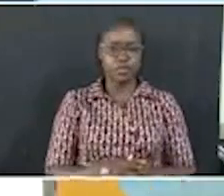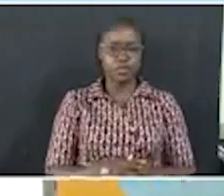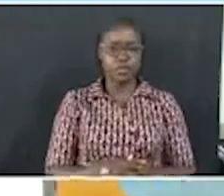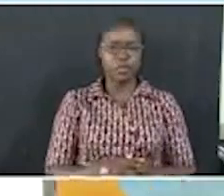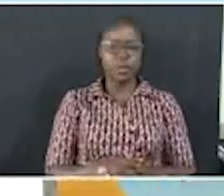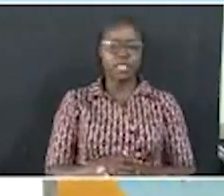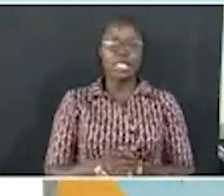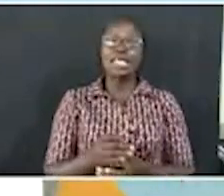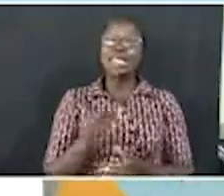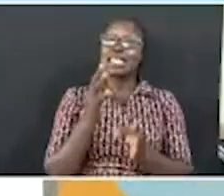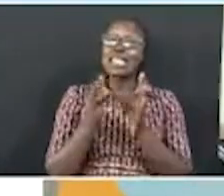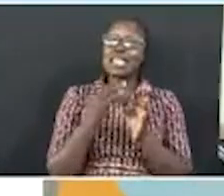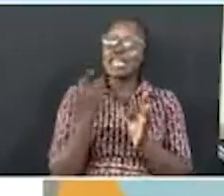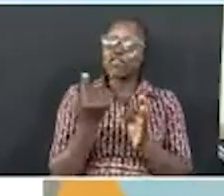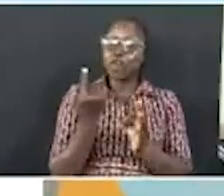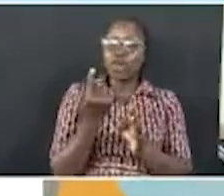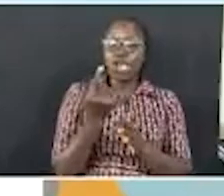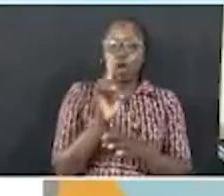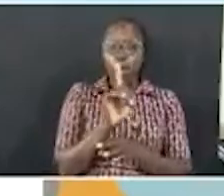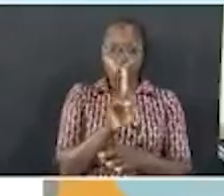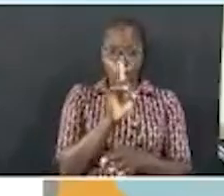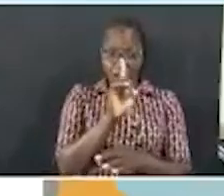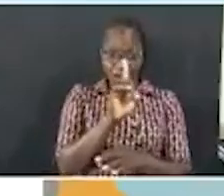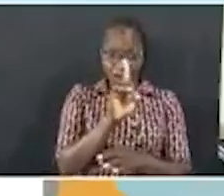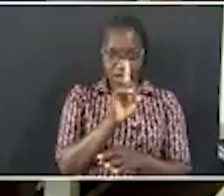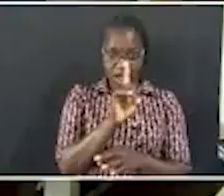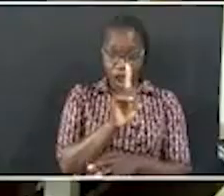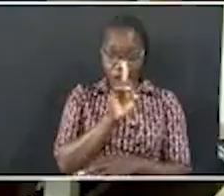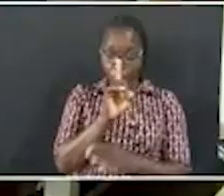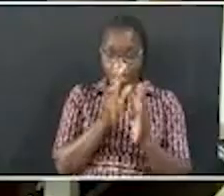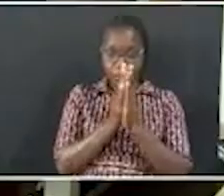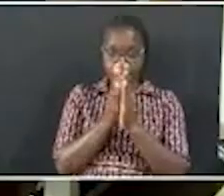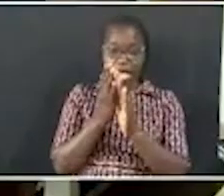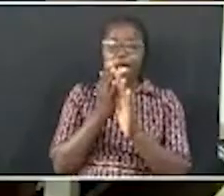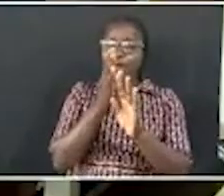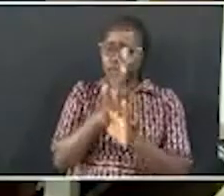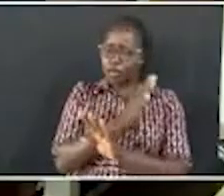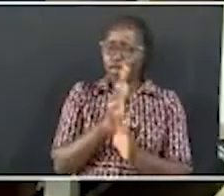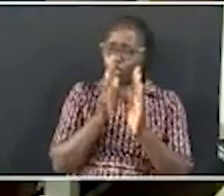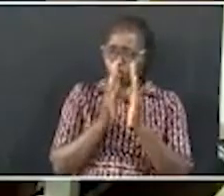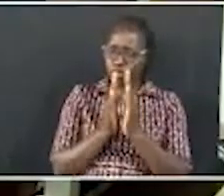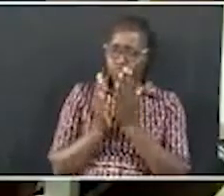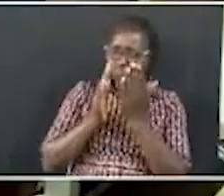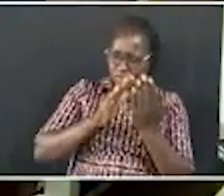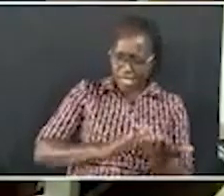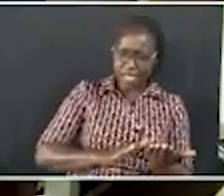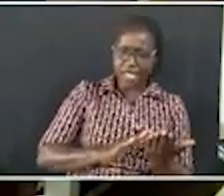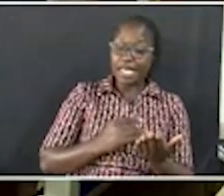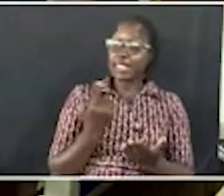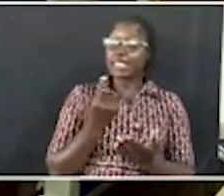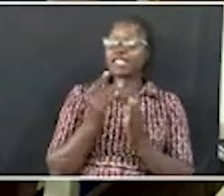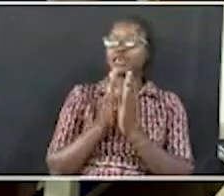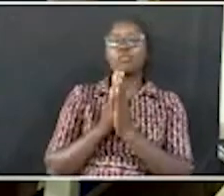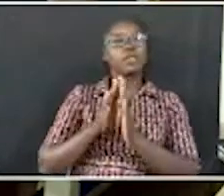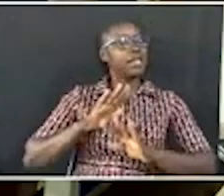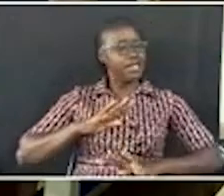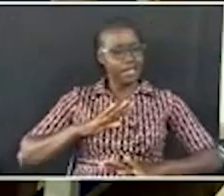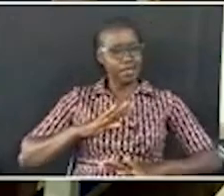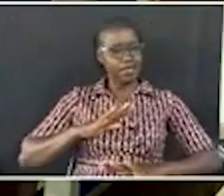If you have only one prayer before you die, that single prayer is